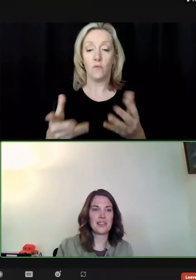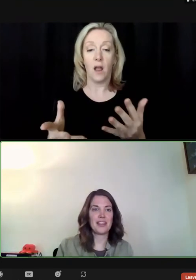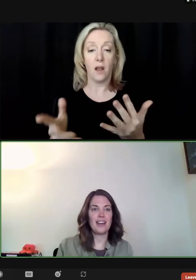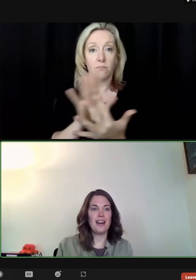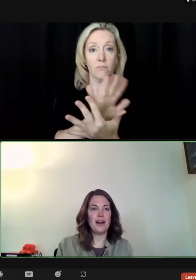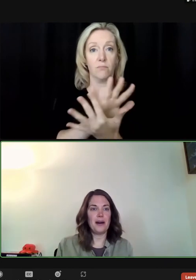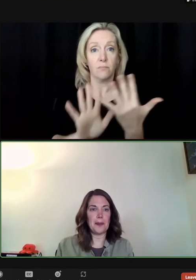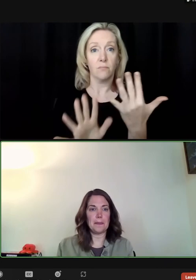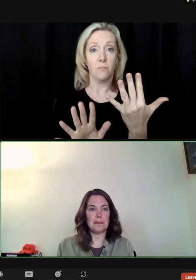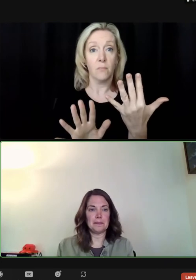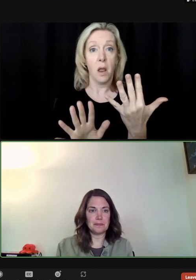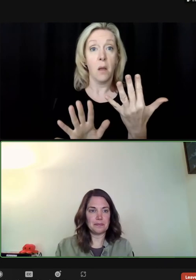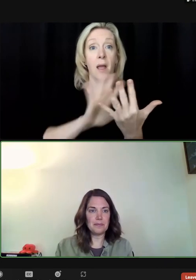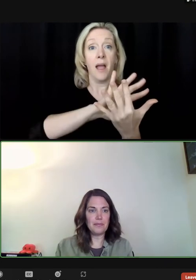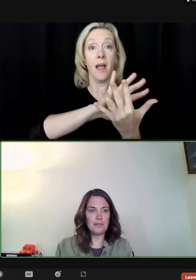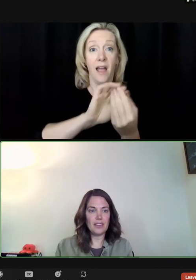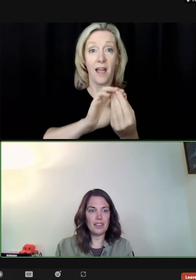once.